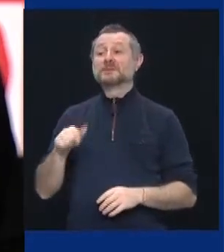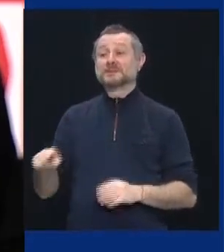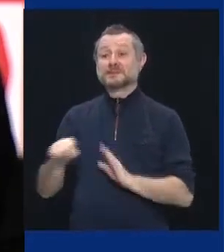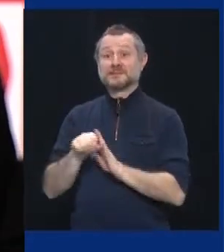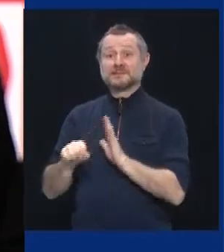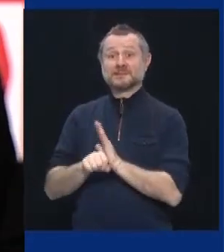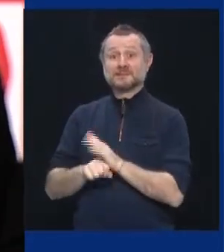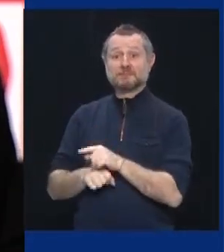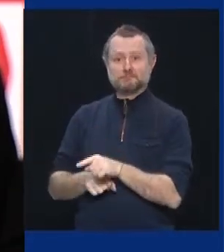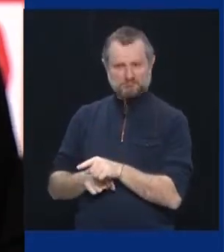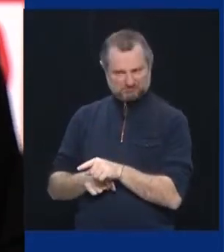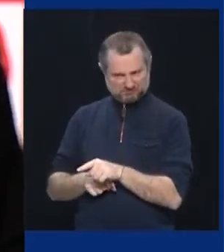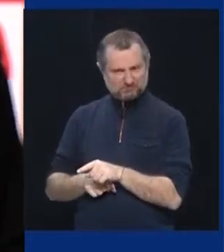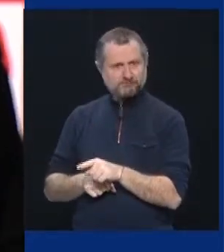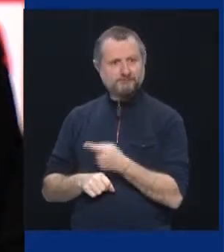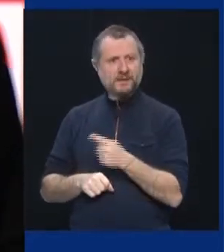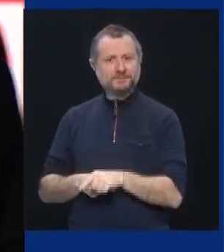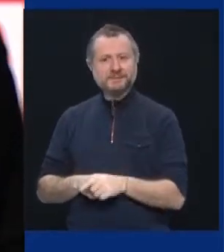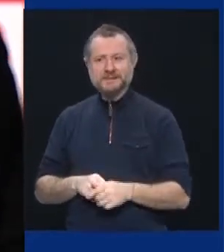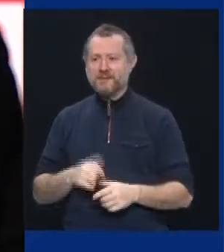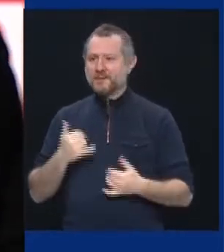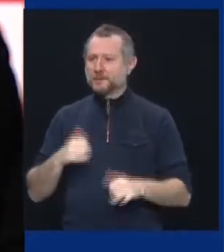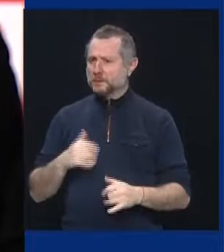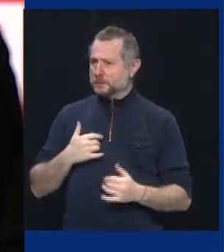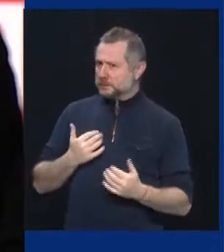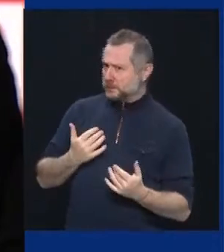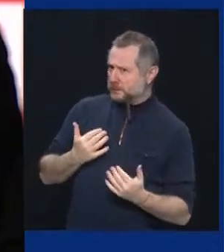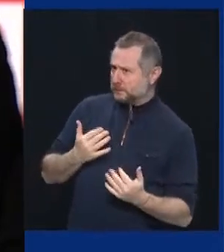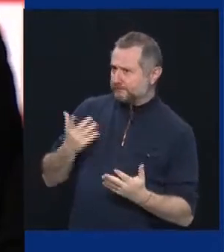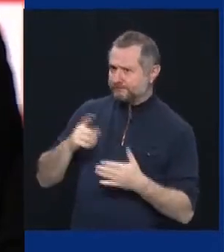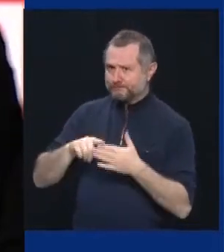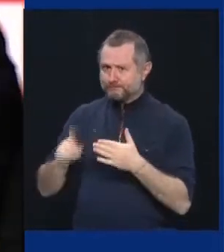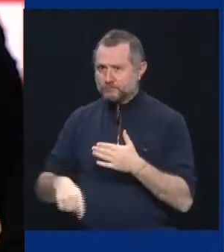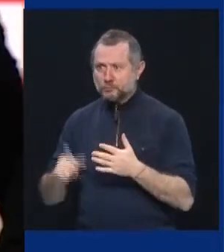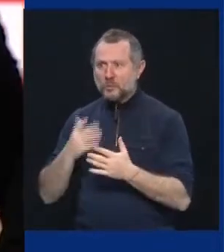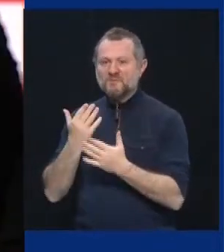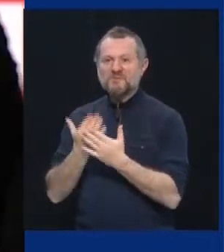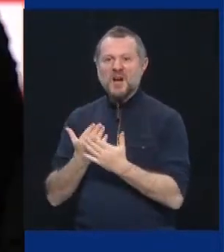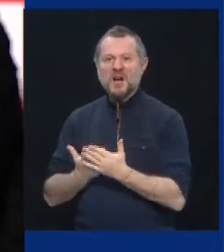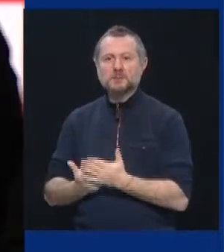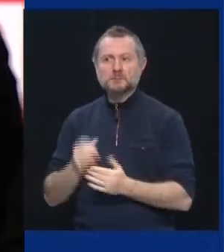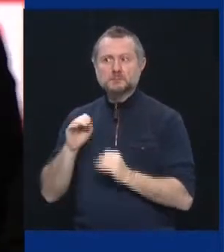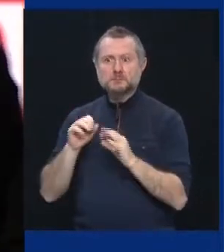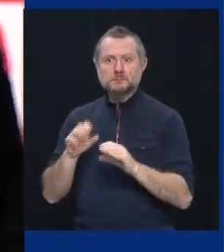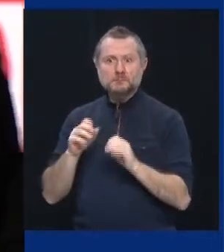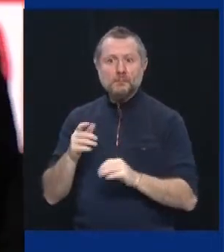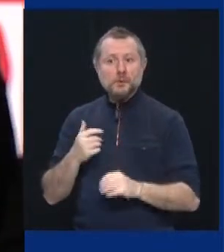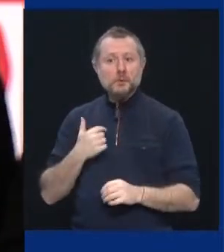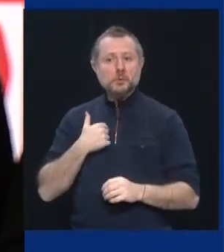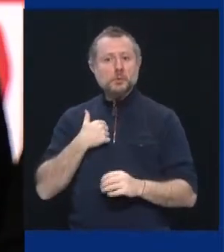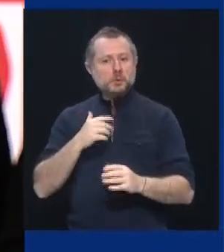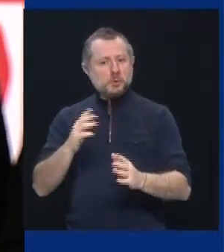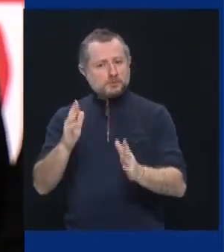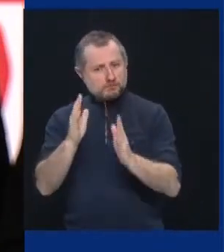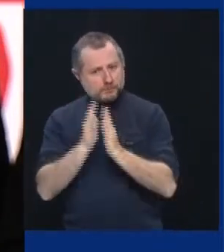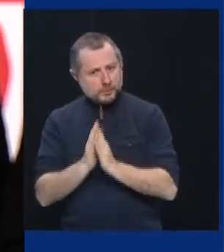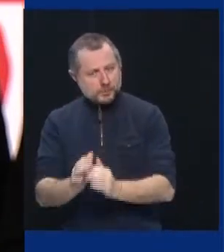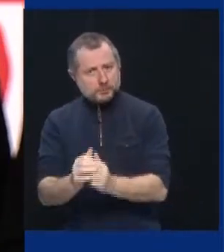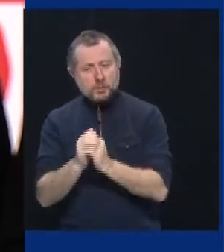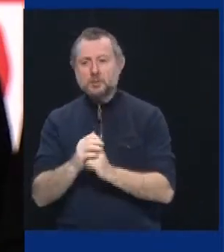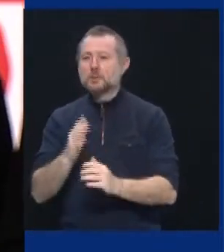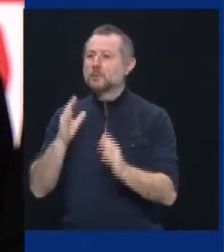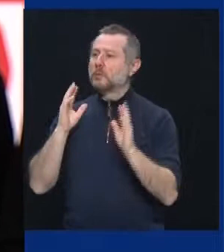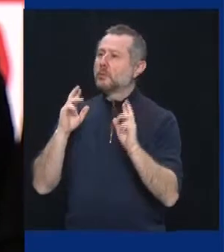We await to see the actual facts. But we also hope and pray that there was no ethnic